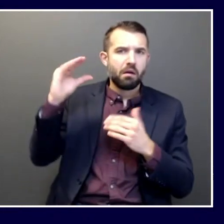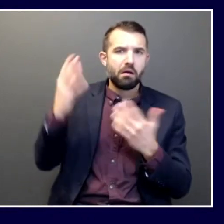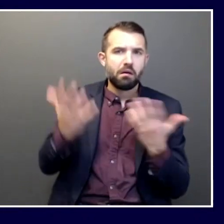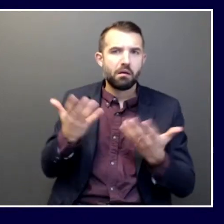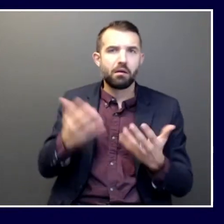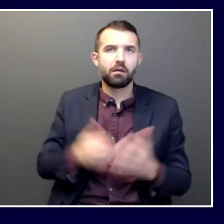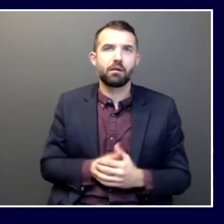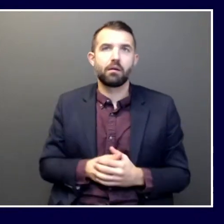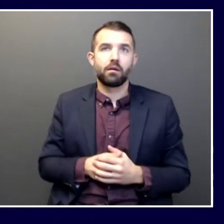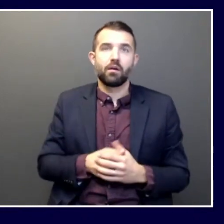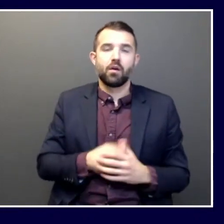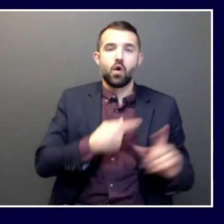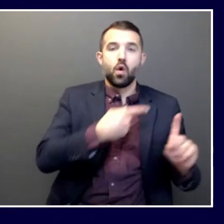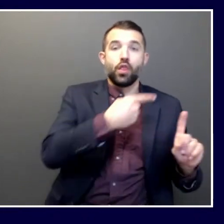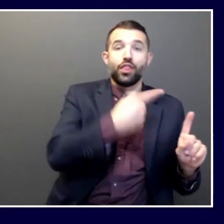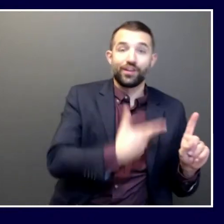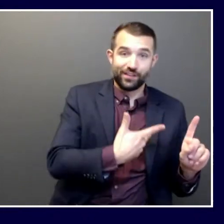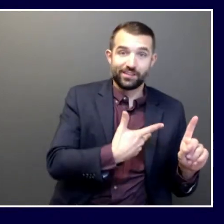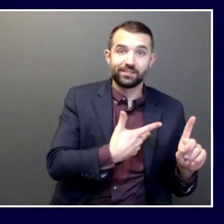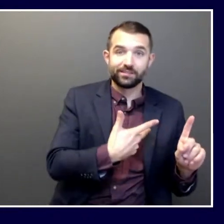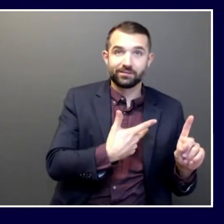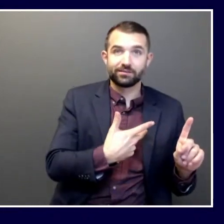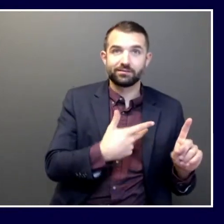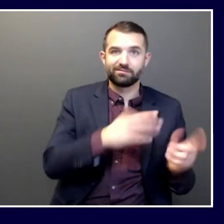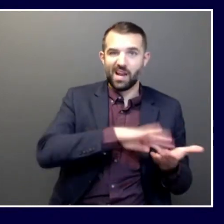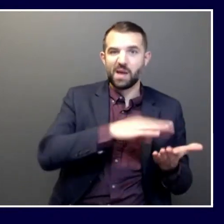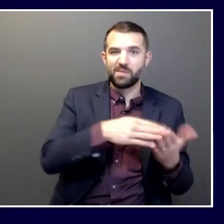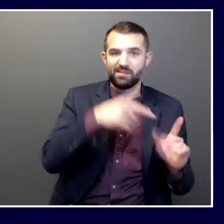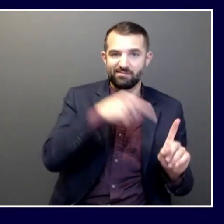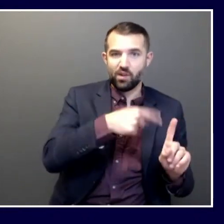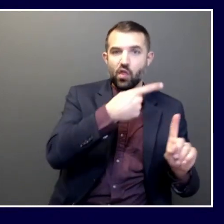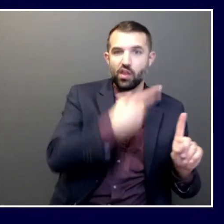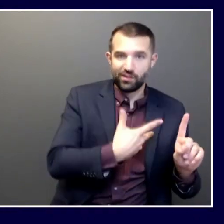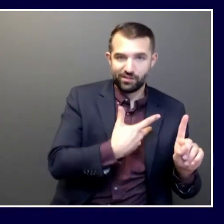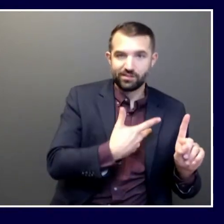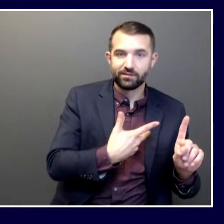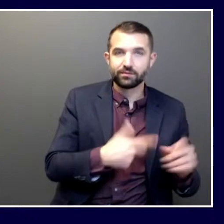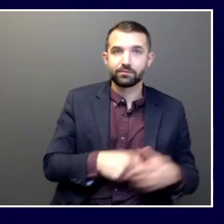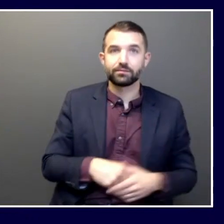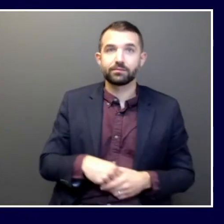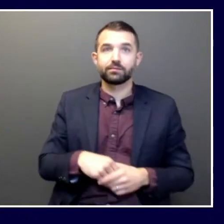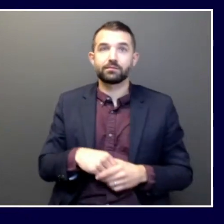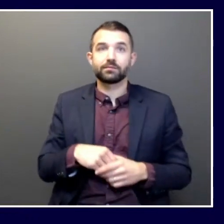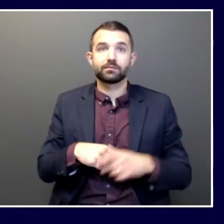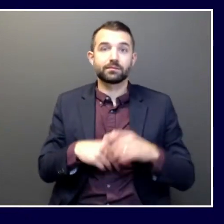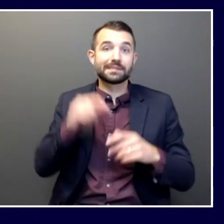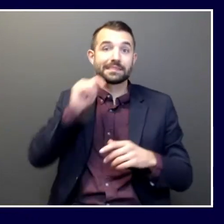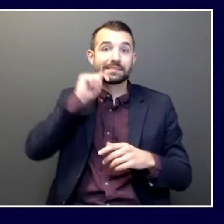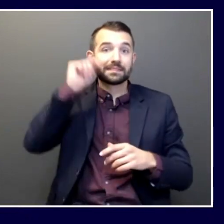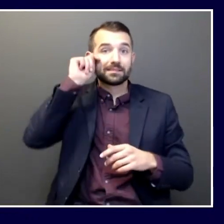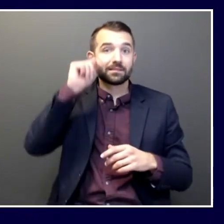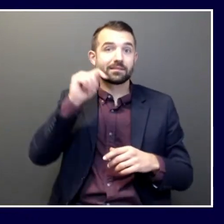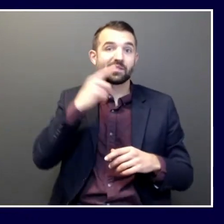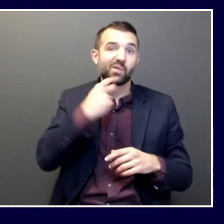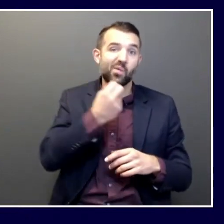that is used for adolescents and adults. Okay, got it. And talking